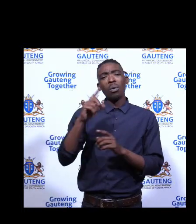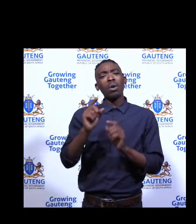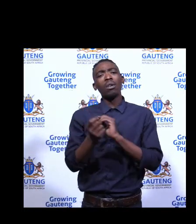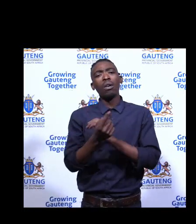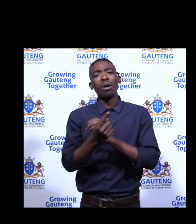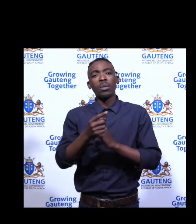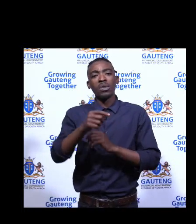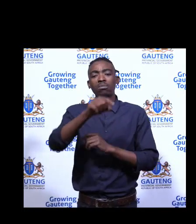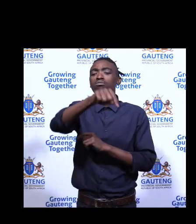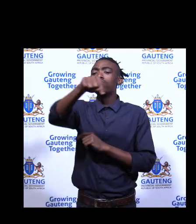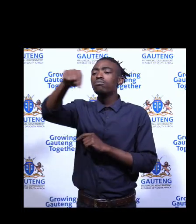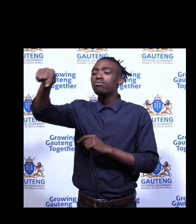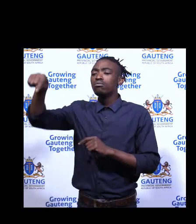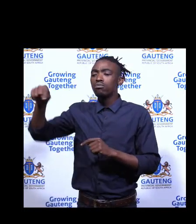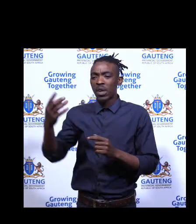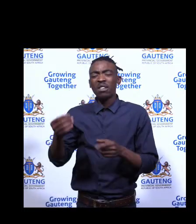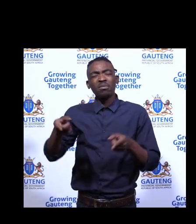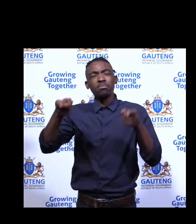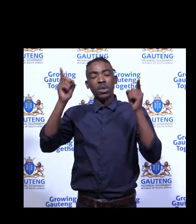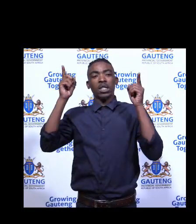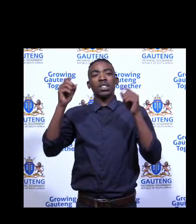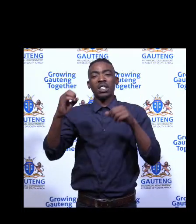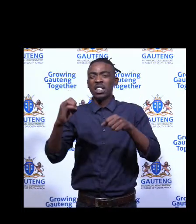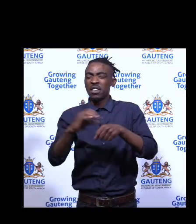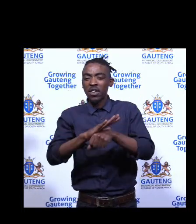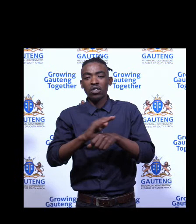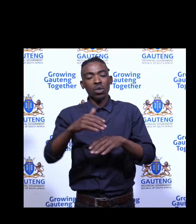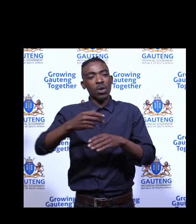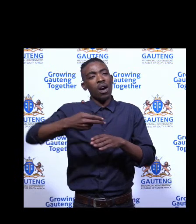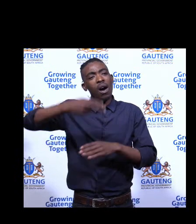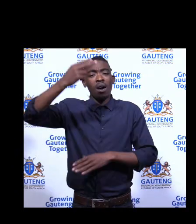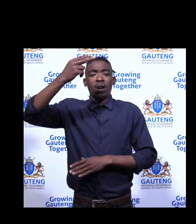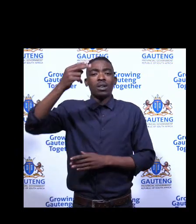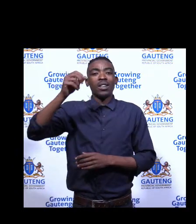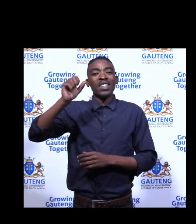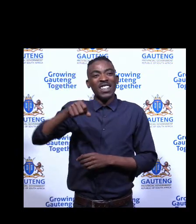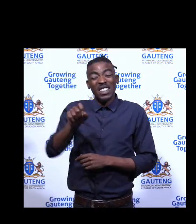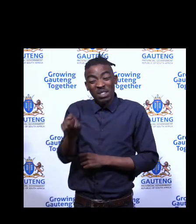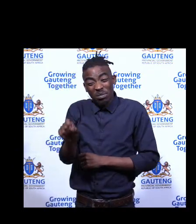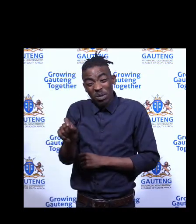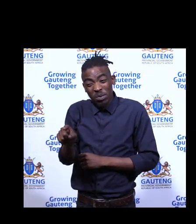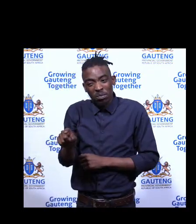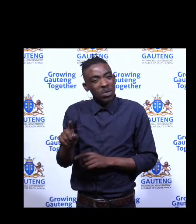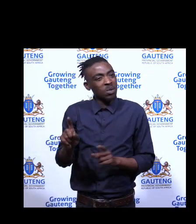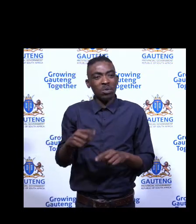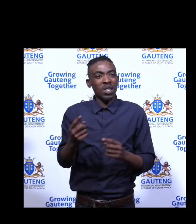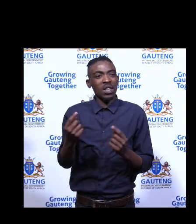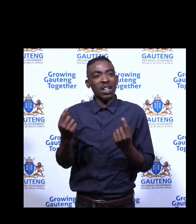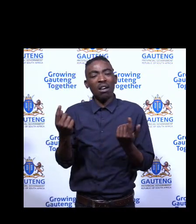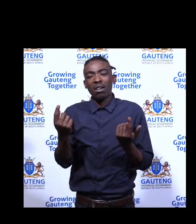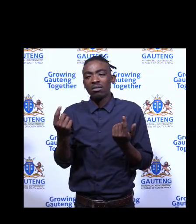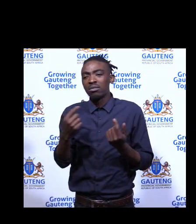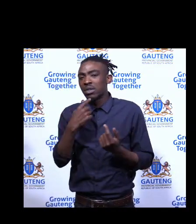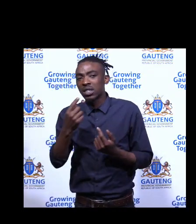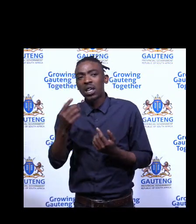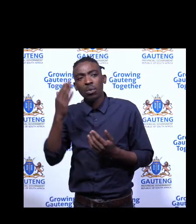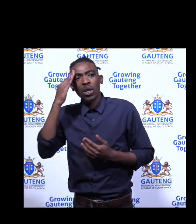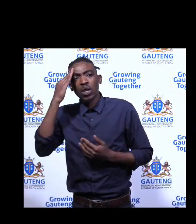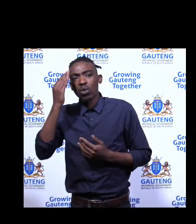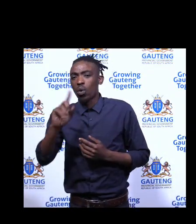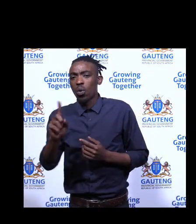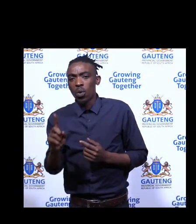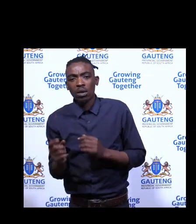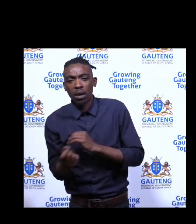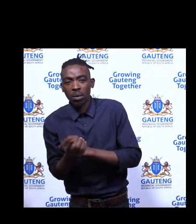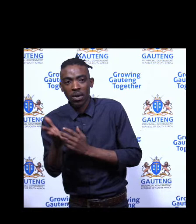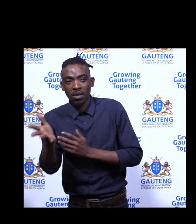by no means the peak of the pandemic. This is the end of the first surge. Unfortunately, the fundamentals for the second